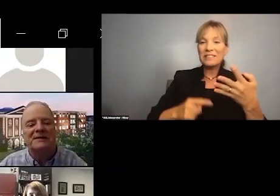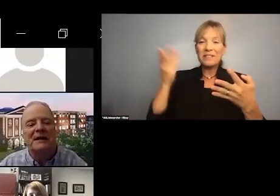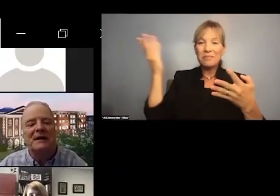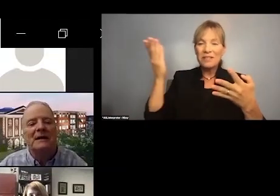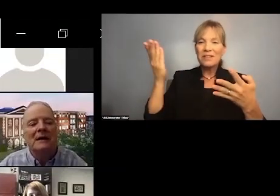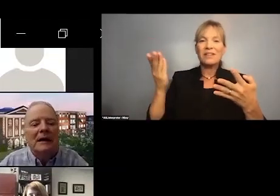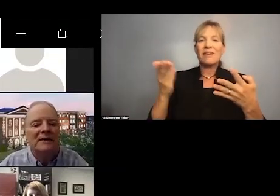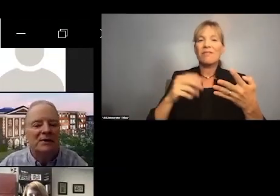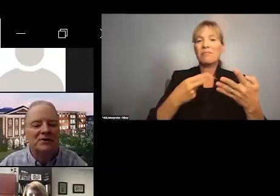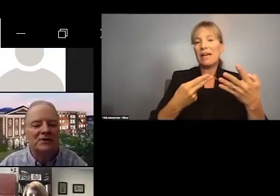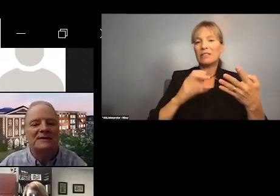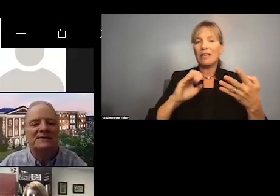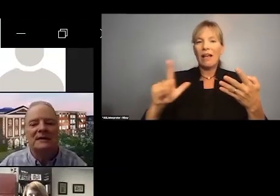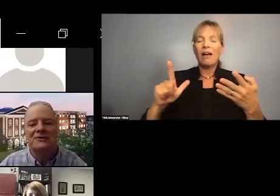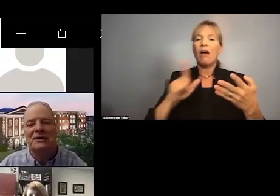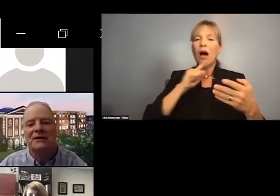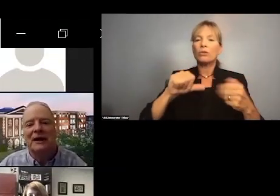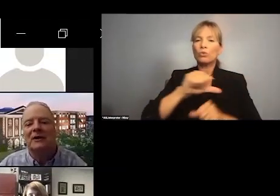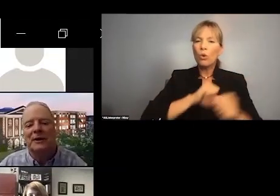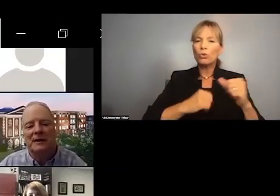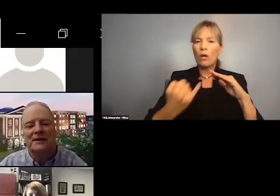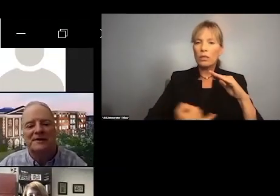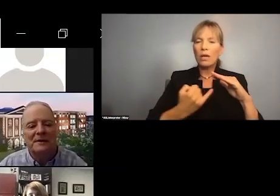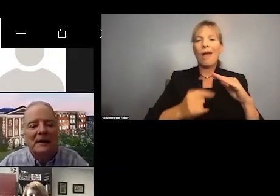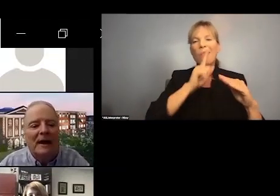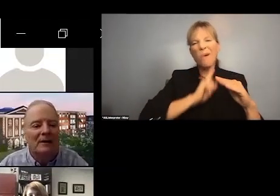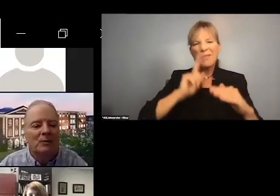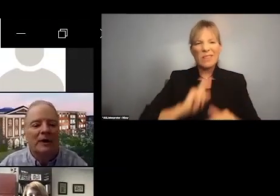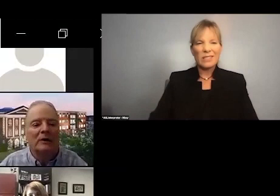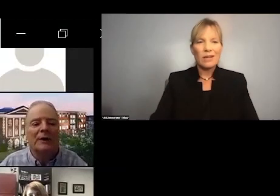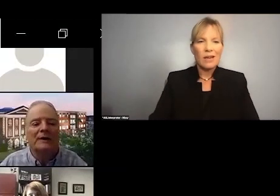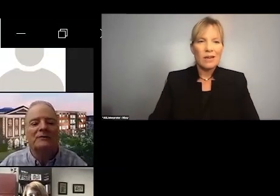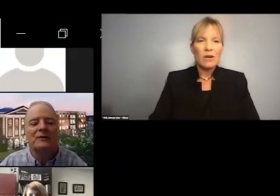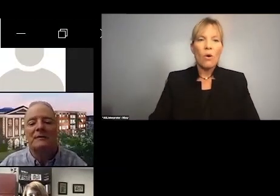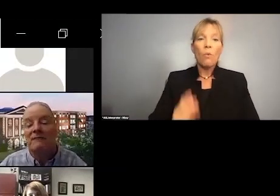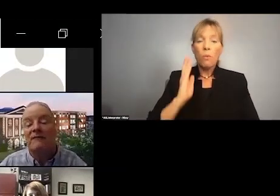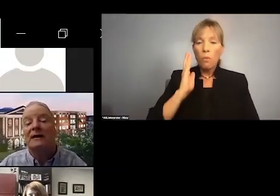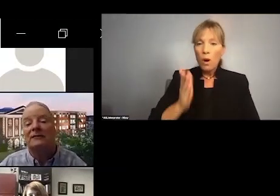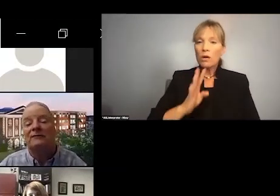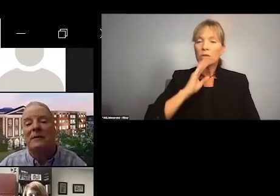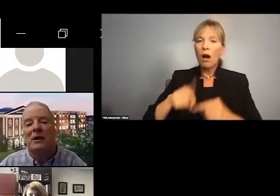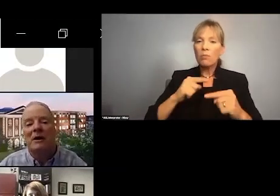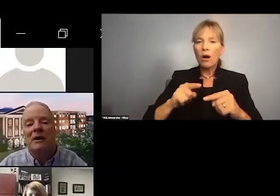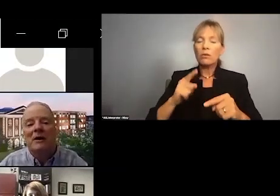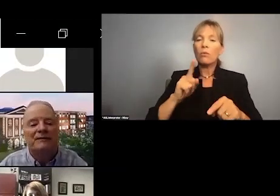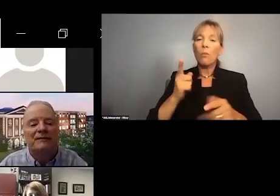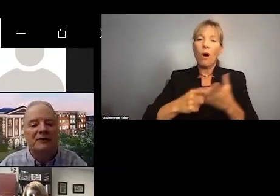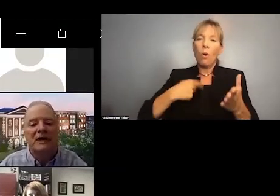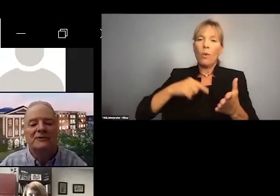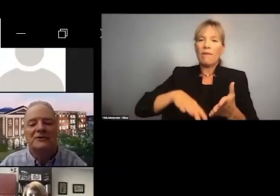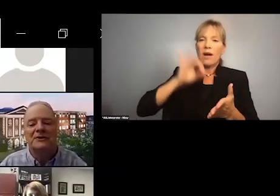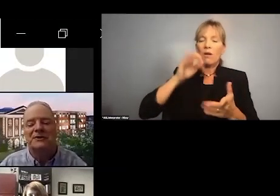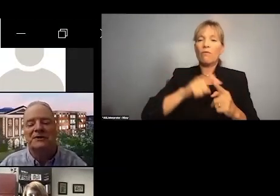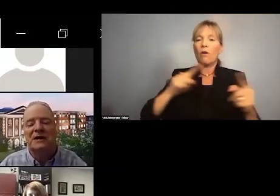by ACL on social isolation and loneliness. And we are going to talk about findings from our